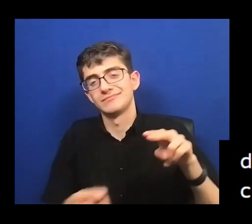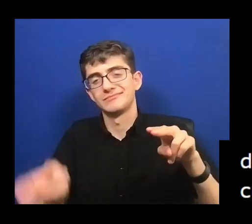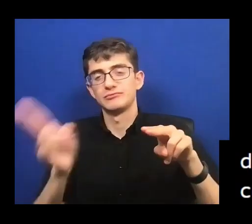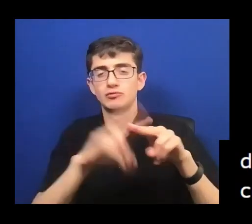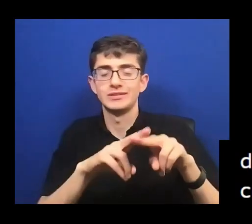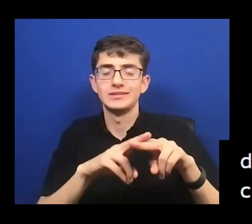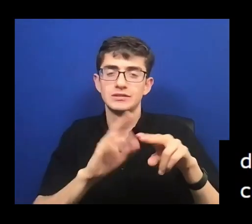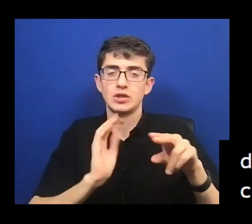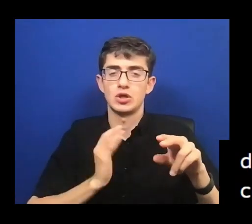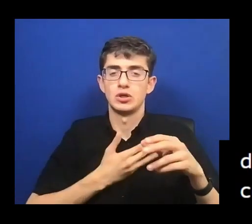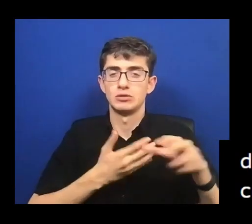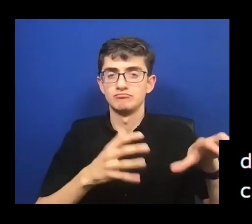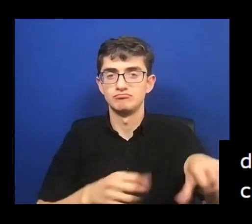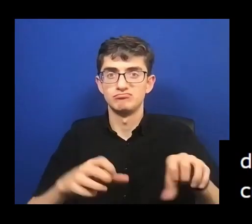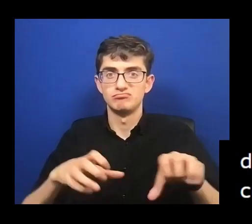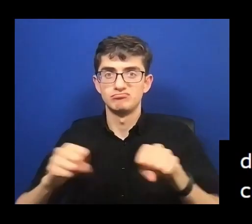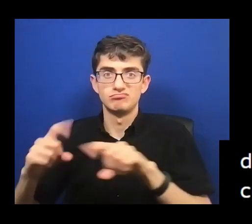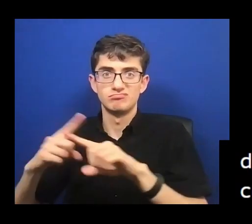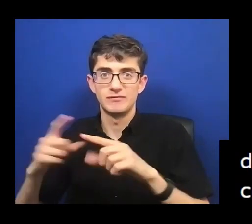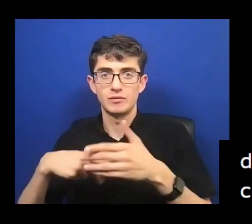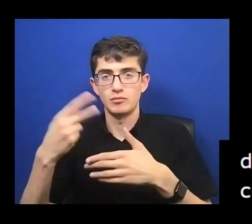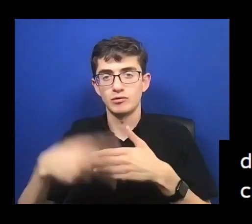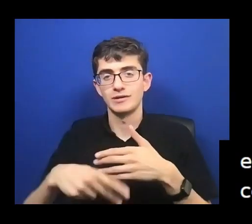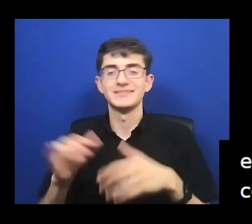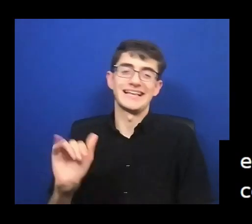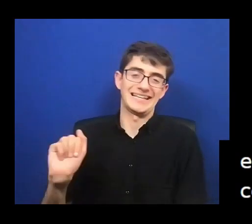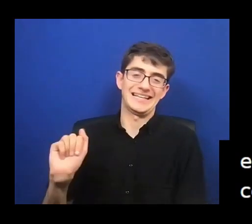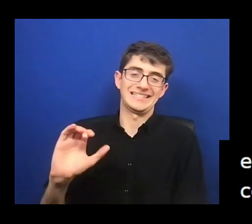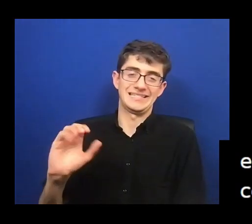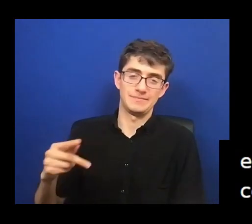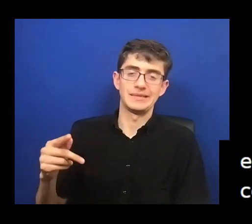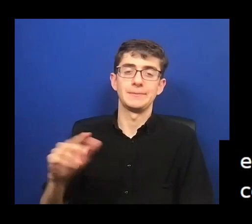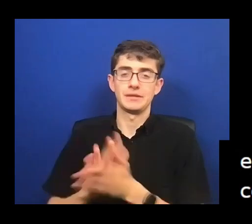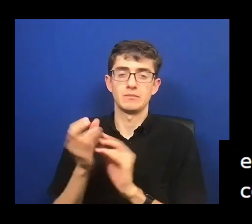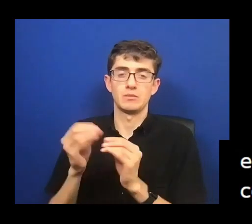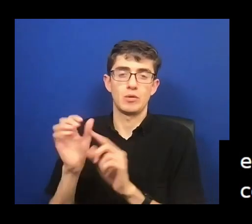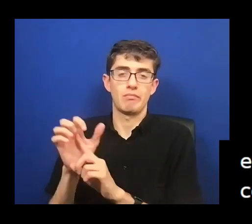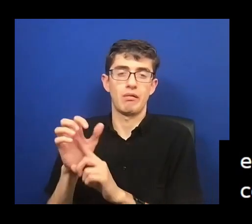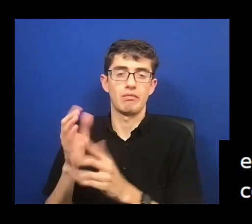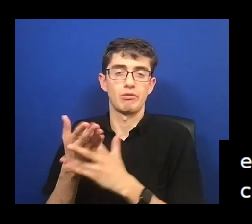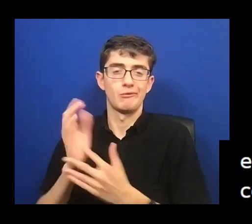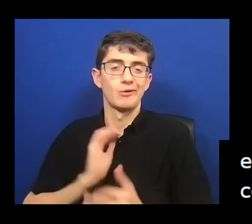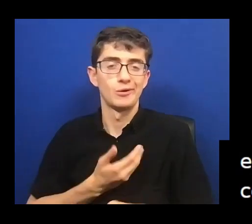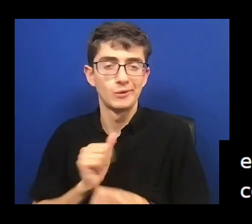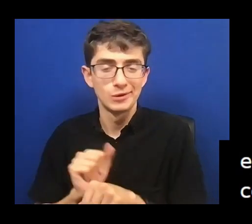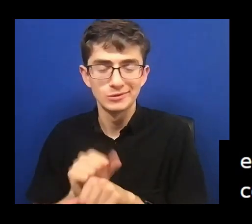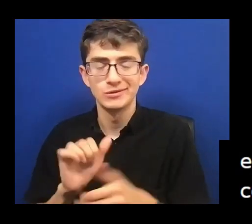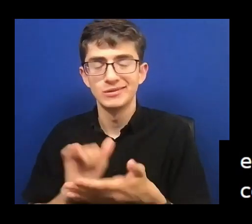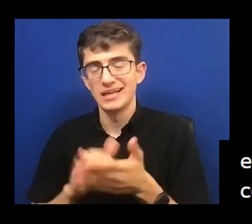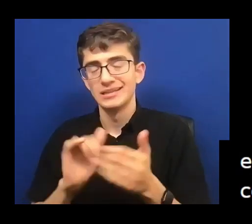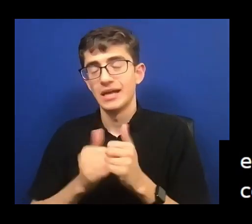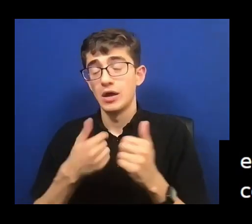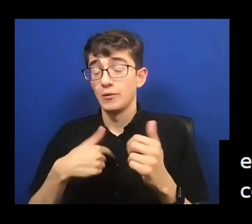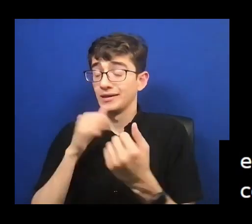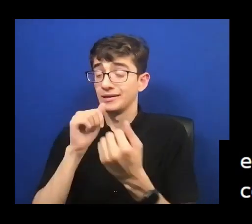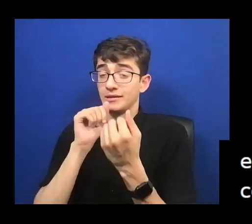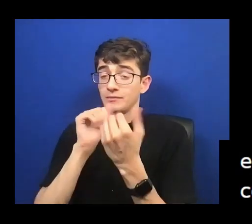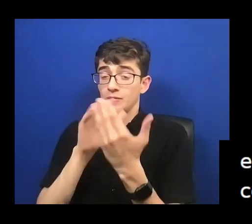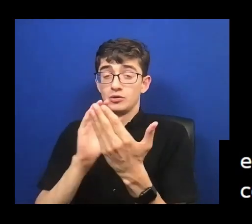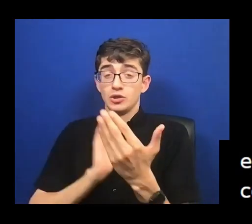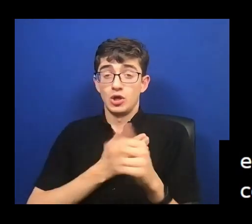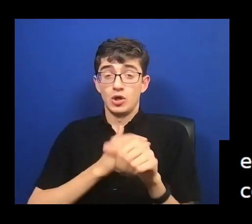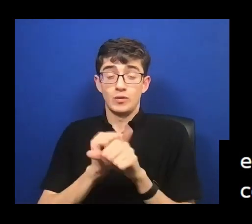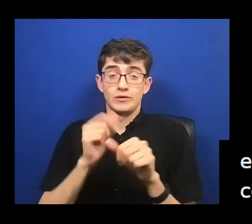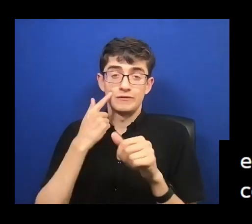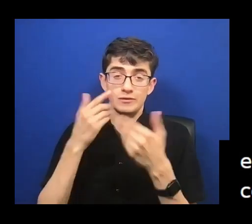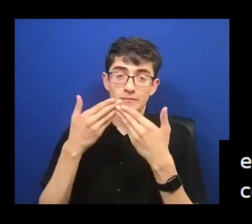government programs like the ACP. So that's sort of the linchpin of how we approach our work across our public and affordable housing